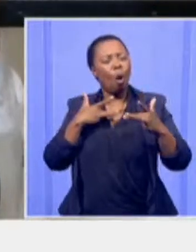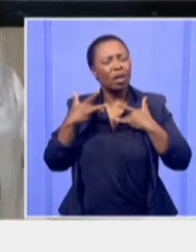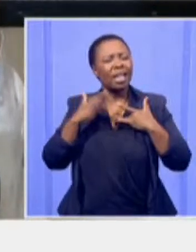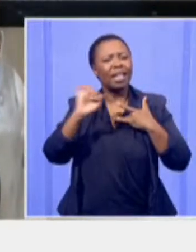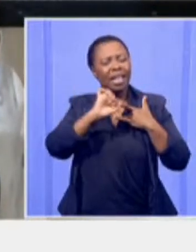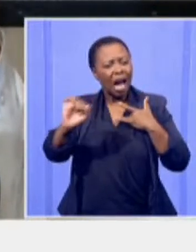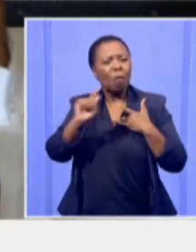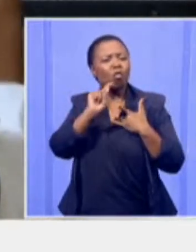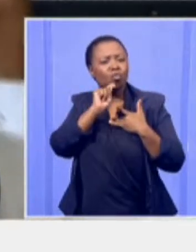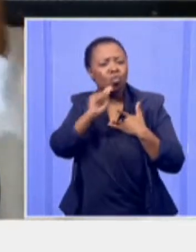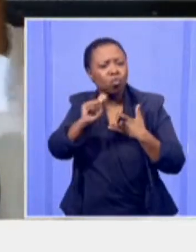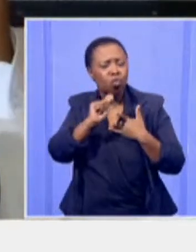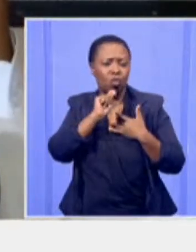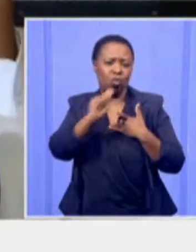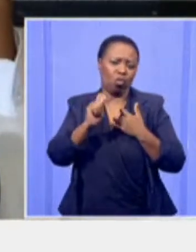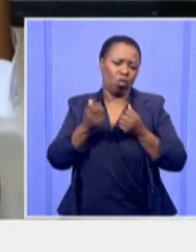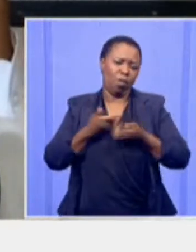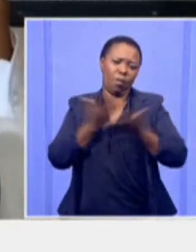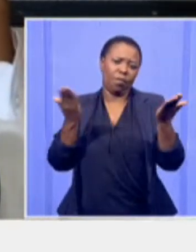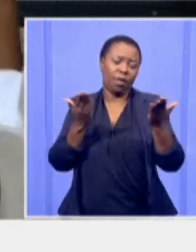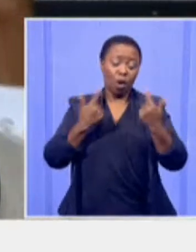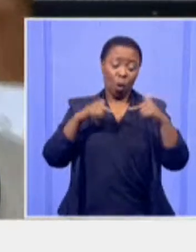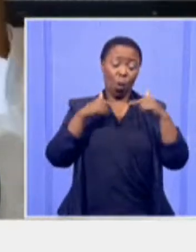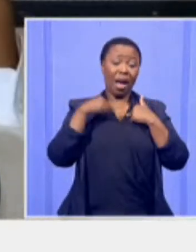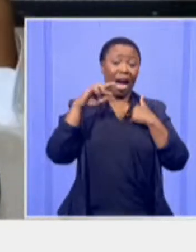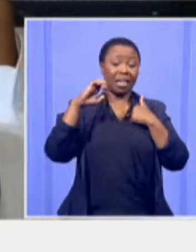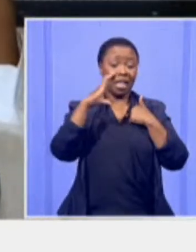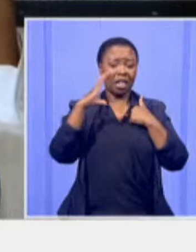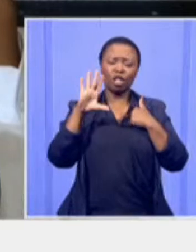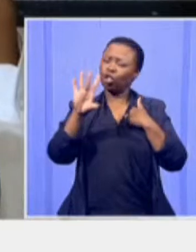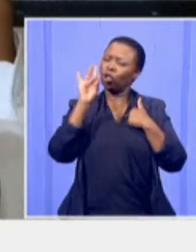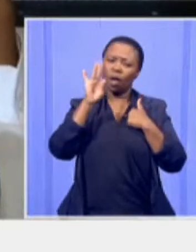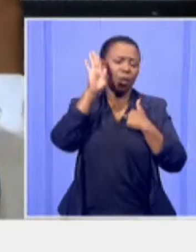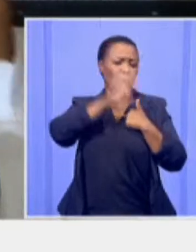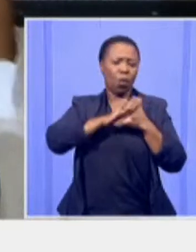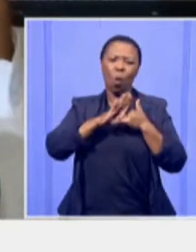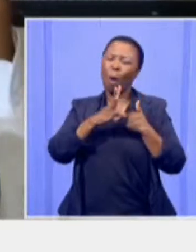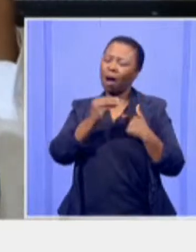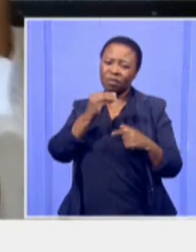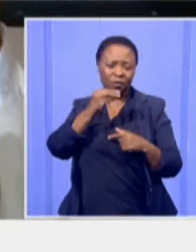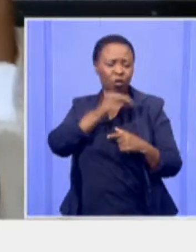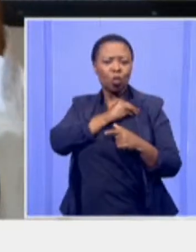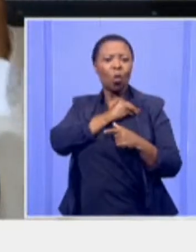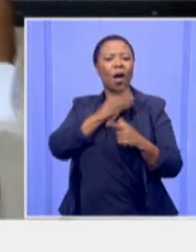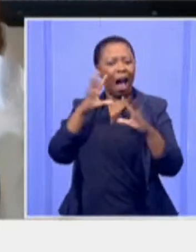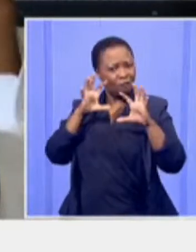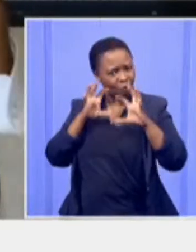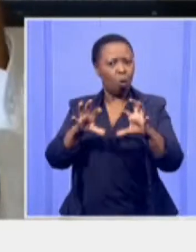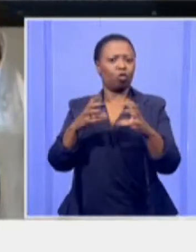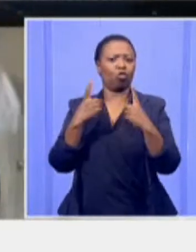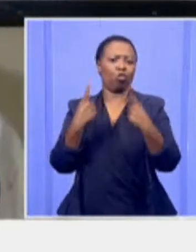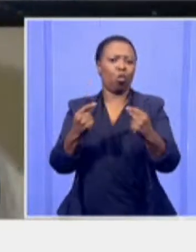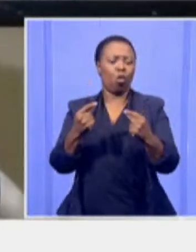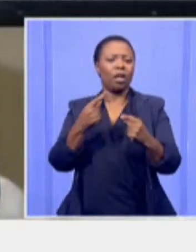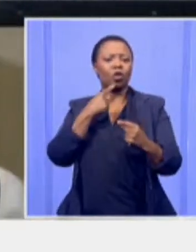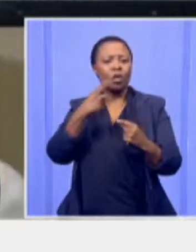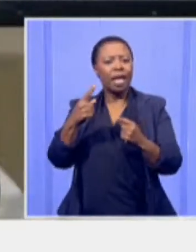as an SRC, we have no choice, but we are obliged to say no student must be left behind.